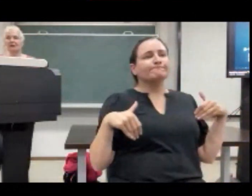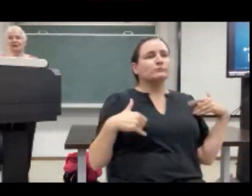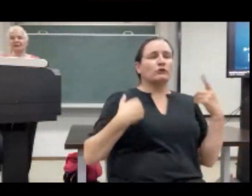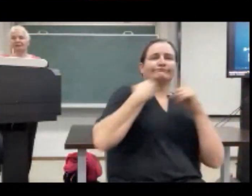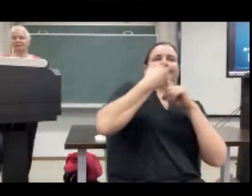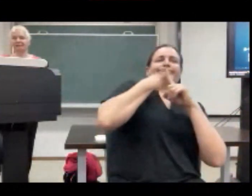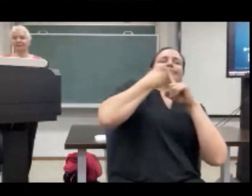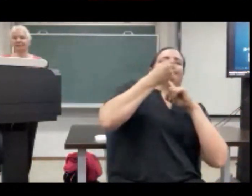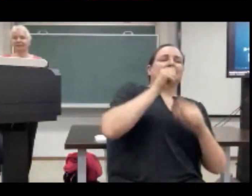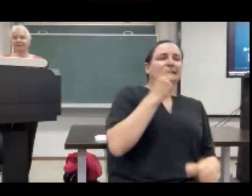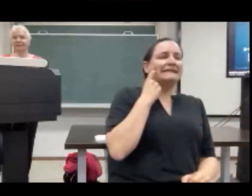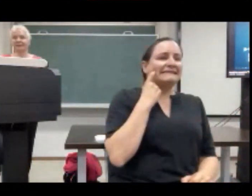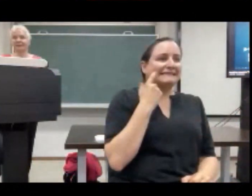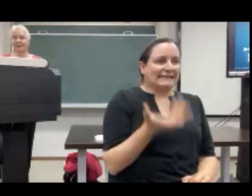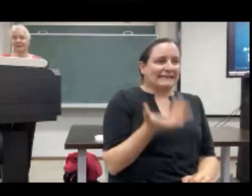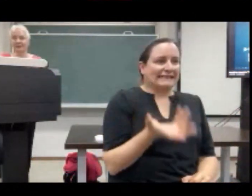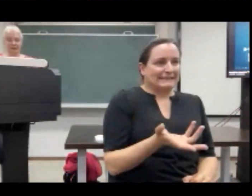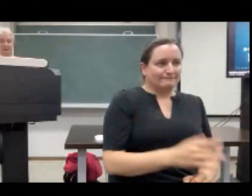are a target.